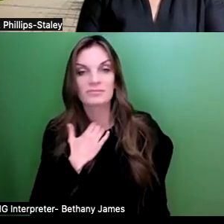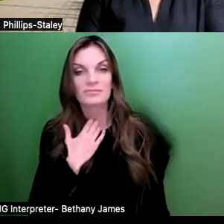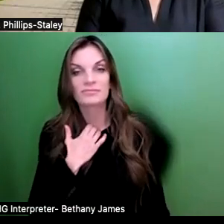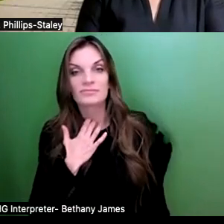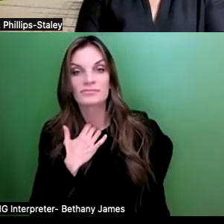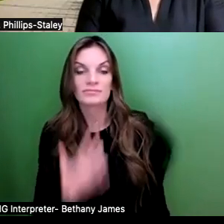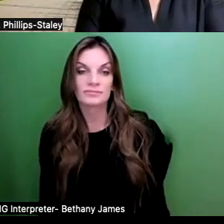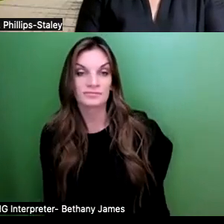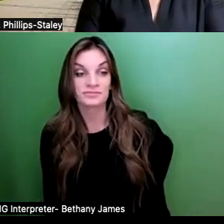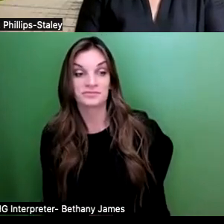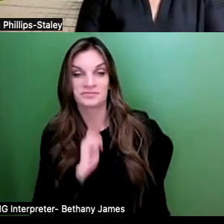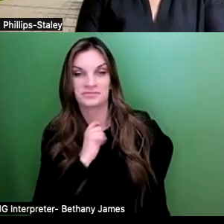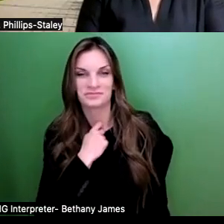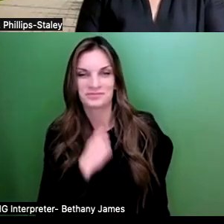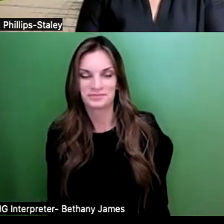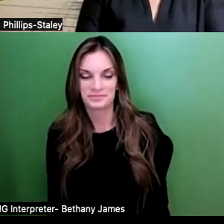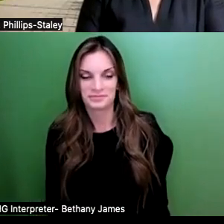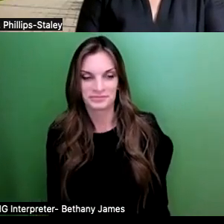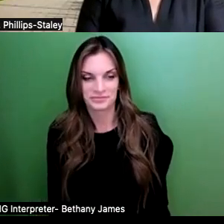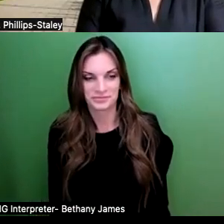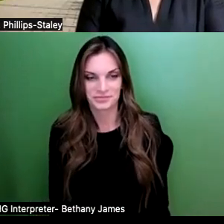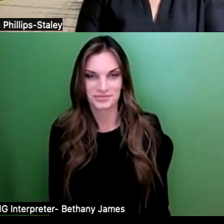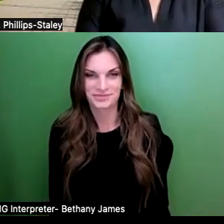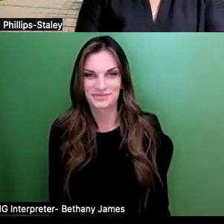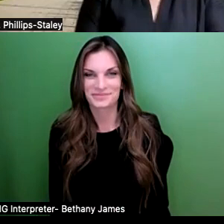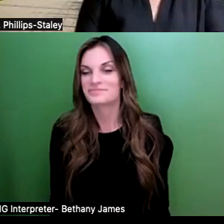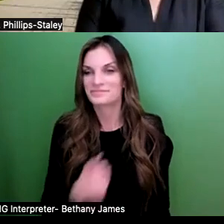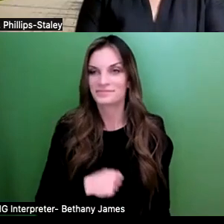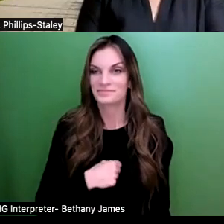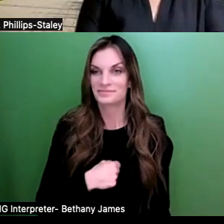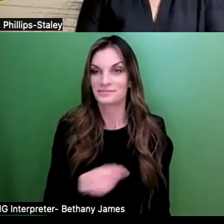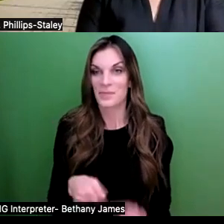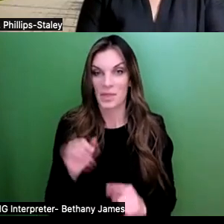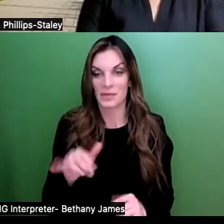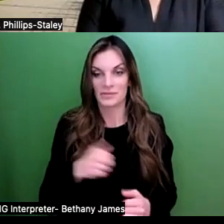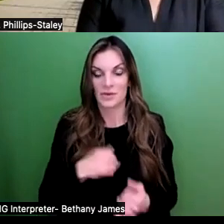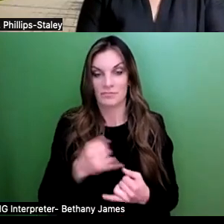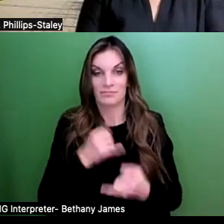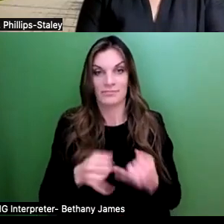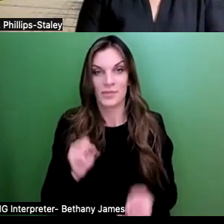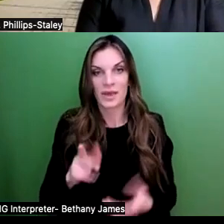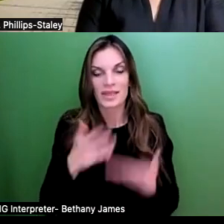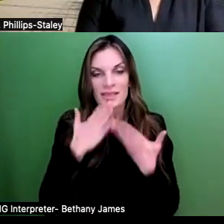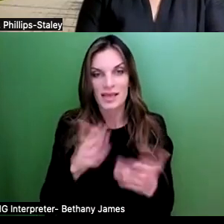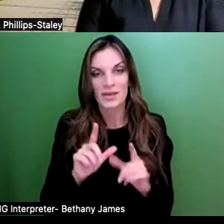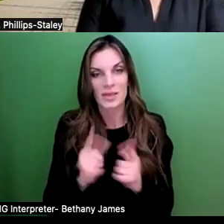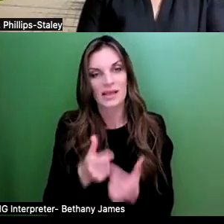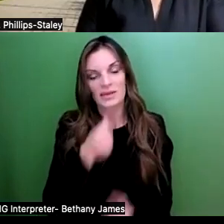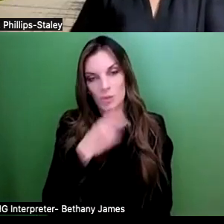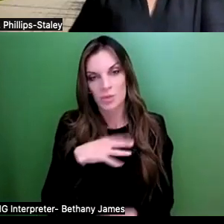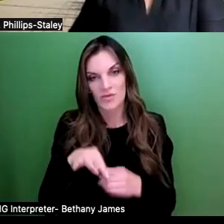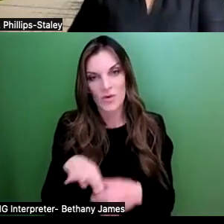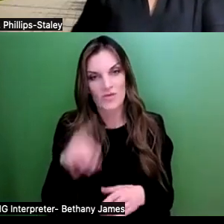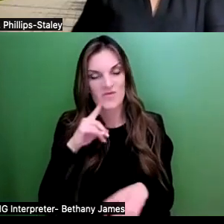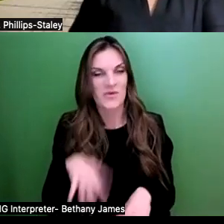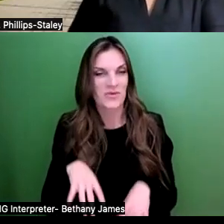Nope, we got to put on your mic and then you can close us out. Sorry about that. What a way to end. I want to start by thanking the League of Women Voters for hosting,